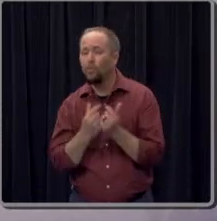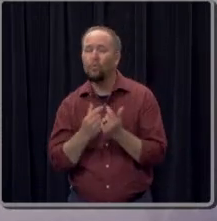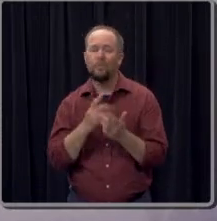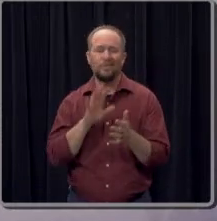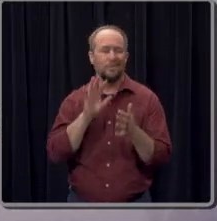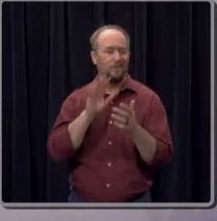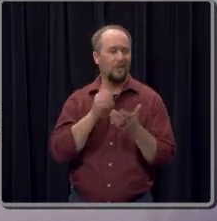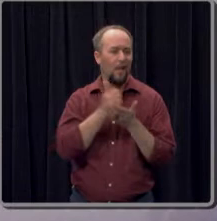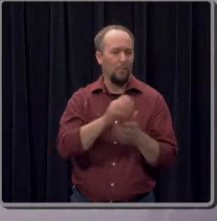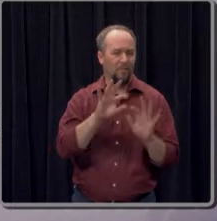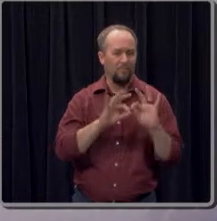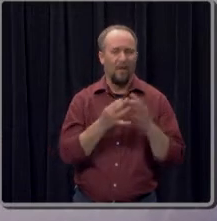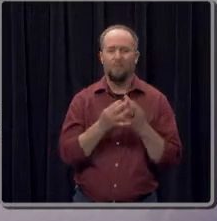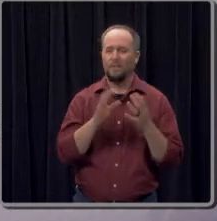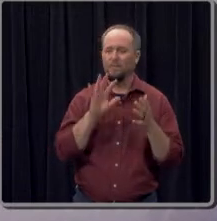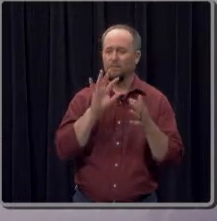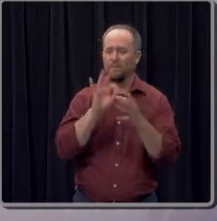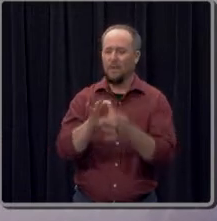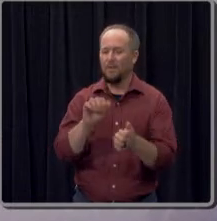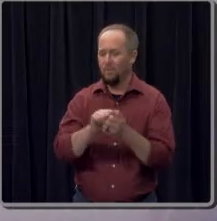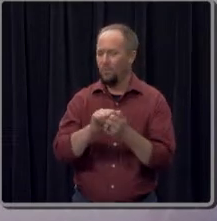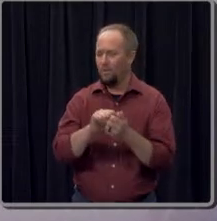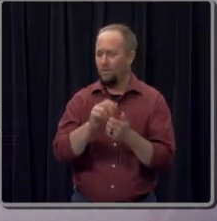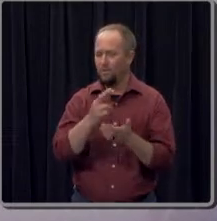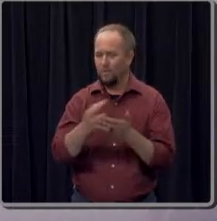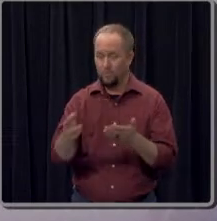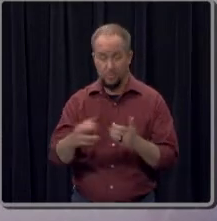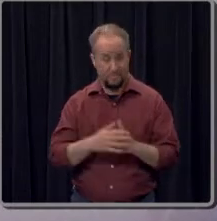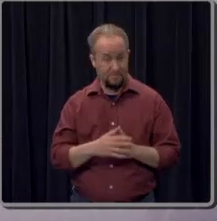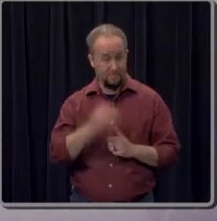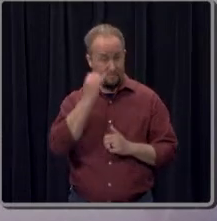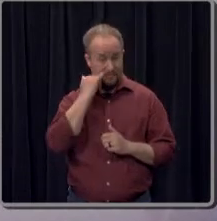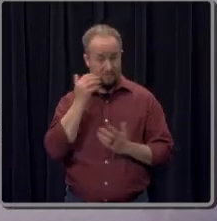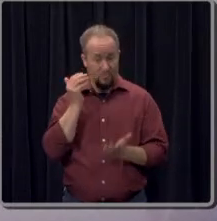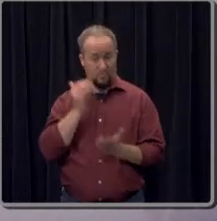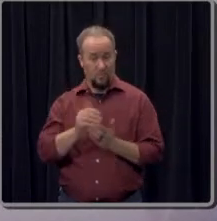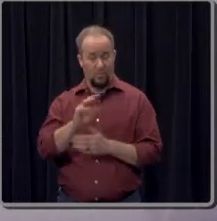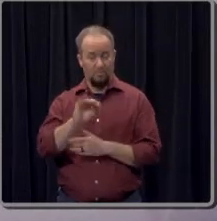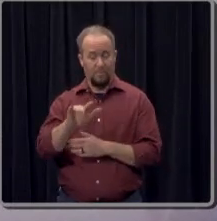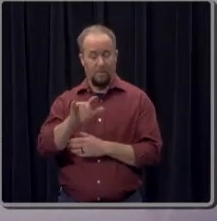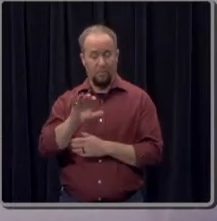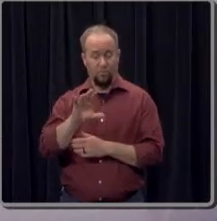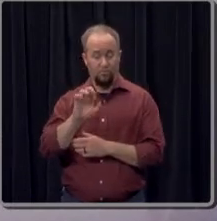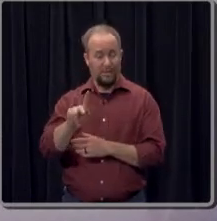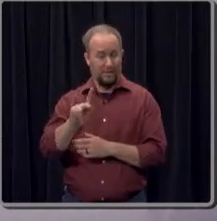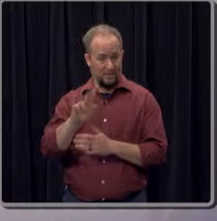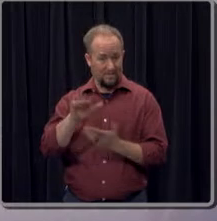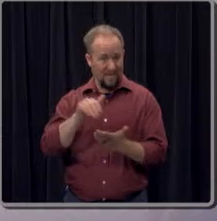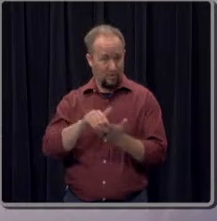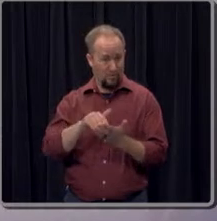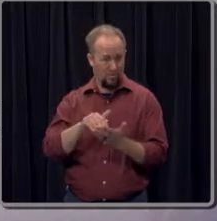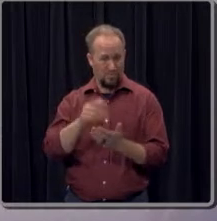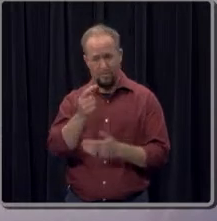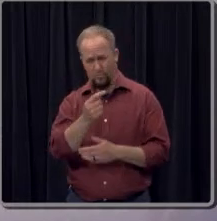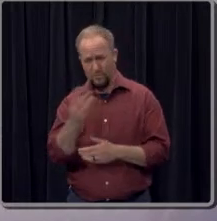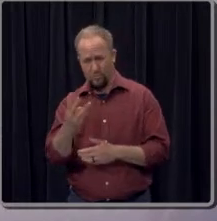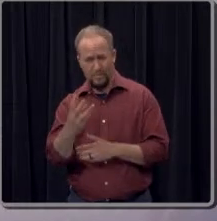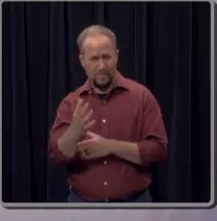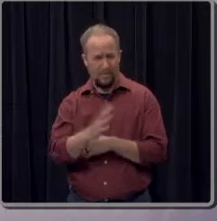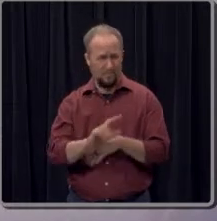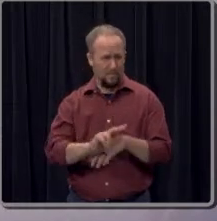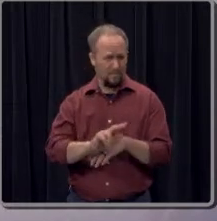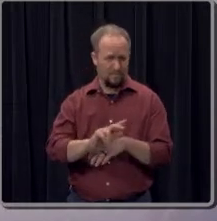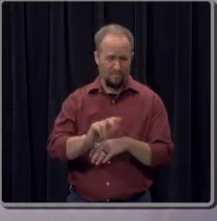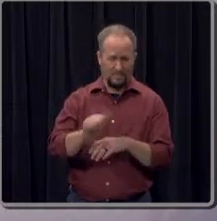to resources. So if you're ever around Mill Creek Center on a Tuesday, Wednesday, or Thursday morning about 10 o'clock, you can enjoy, Dr. Yeager has enjoyed